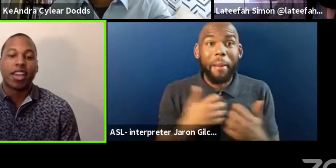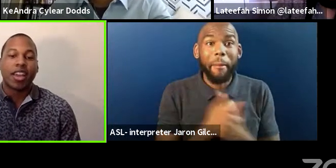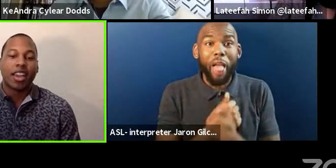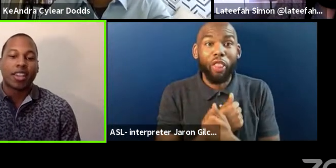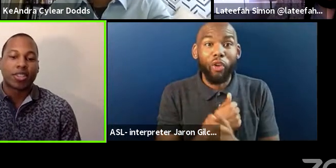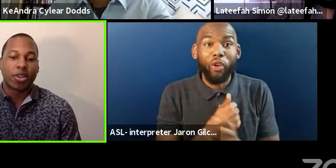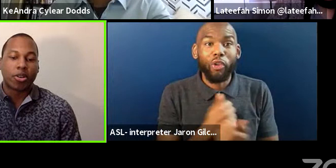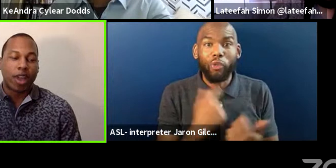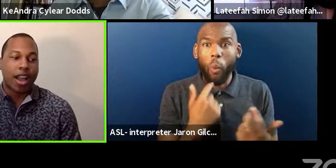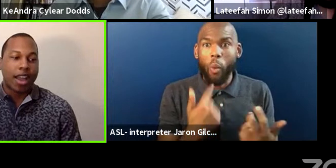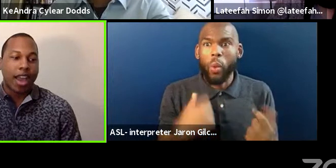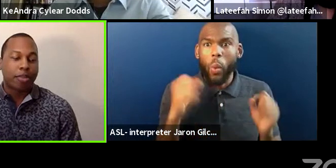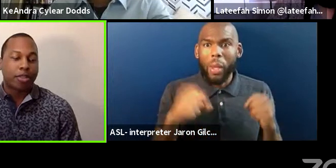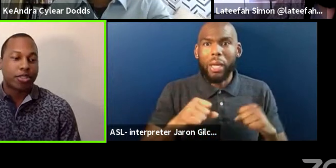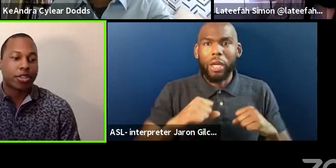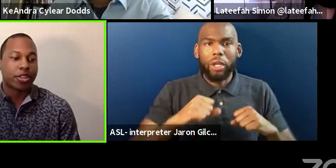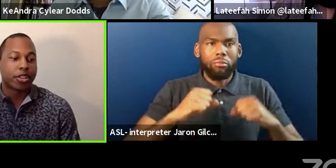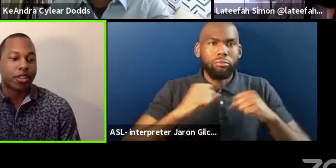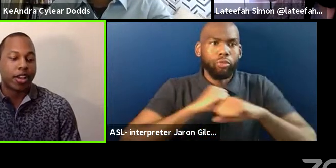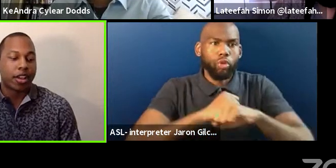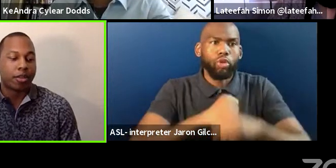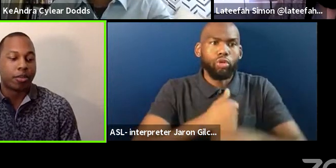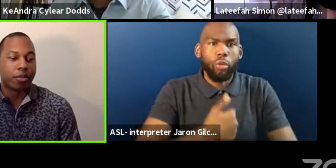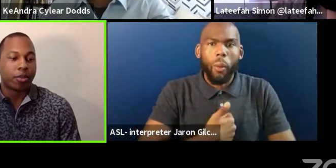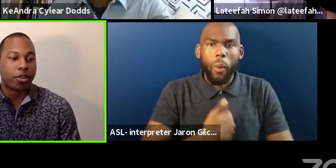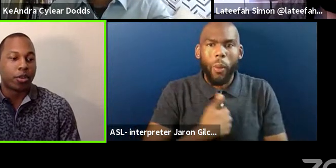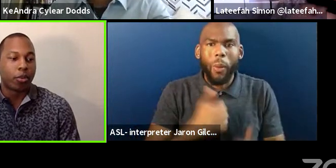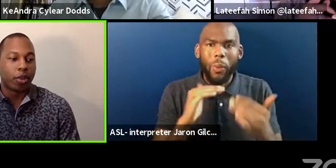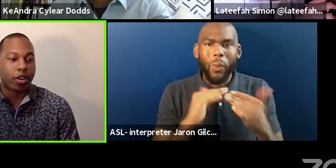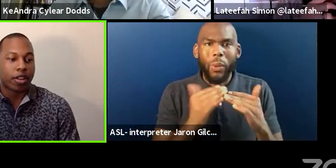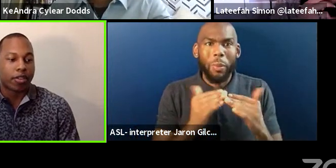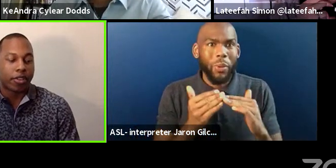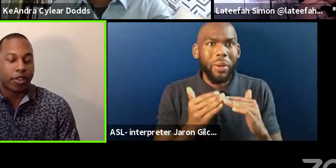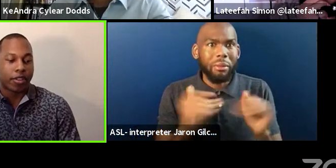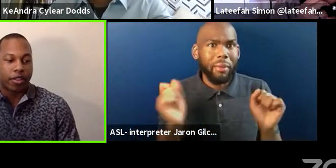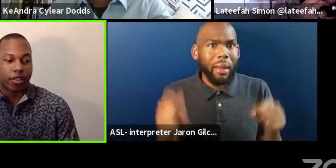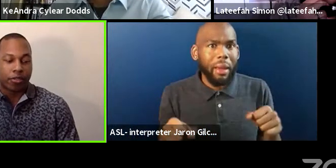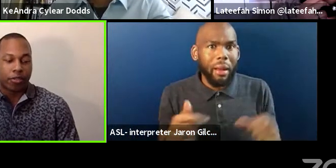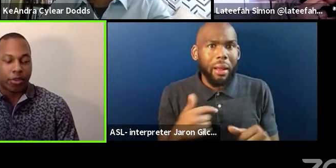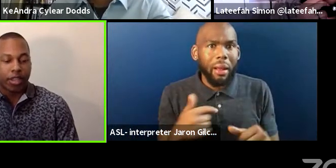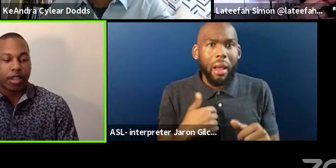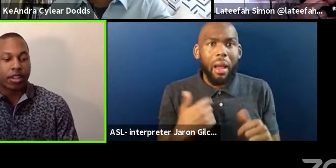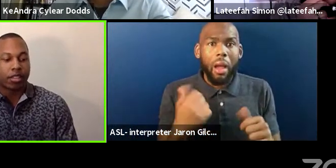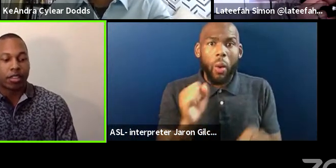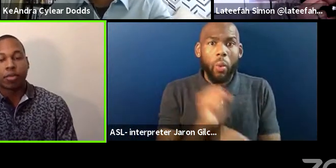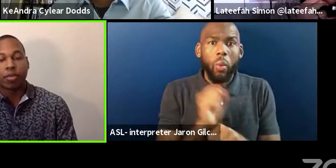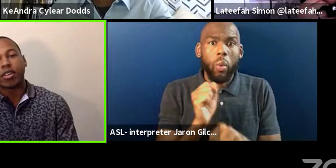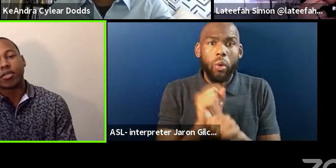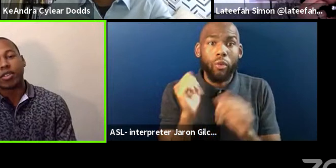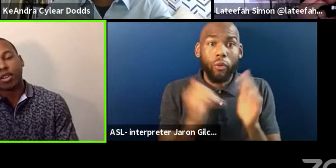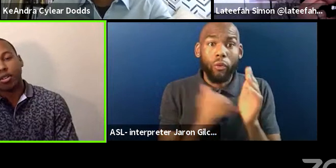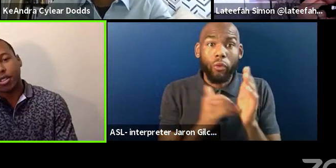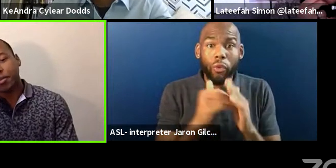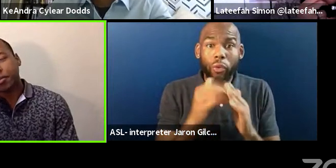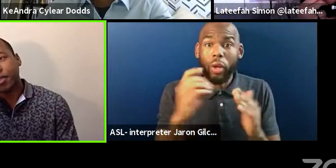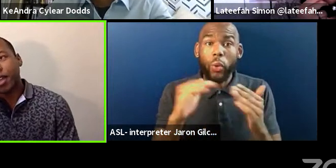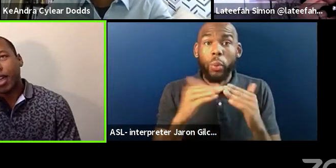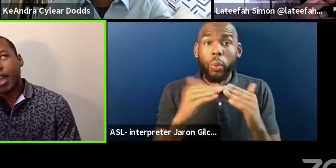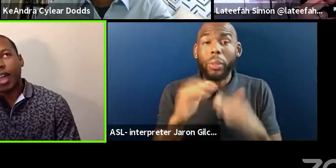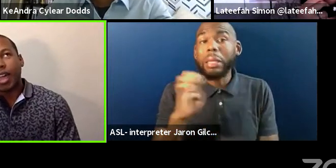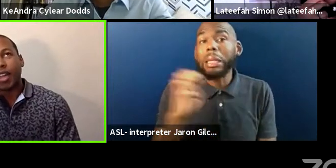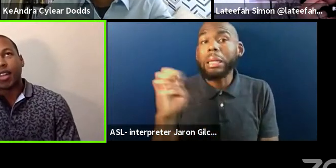communities. And so I happen to, you know, work very frequently in the community of East